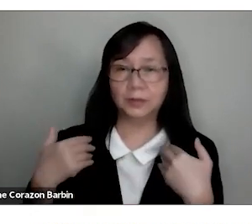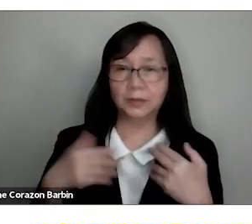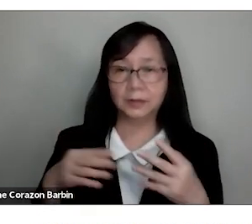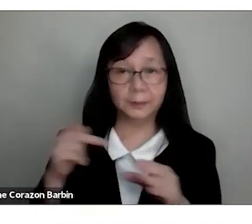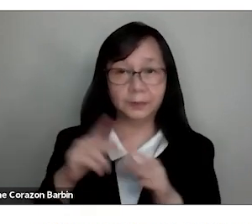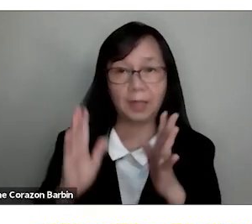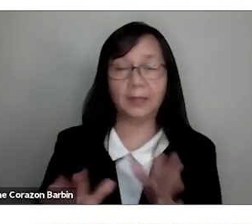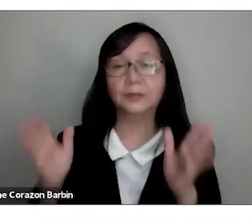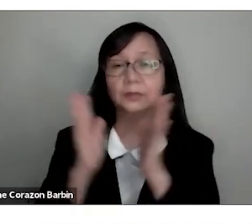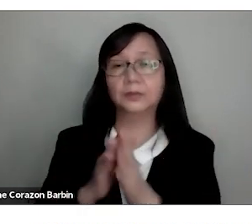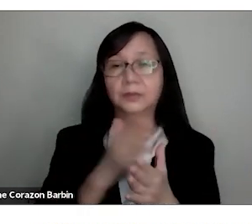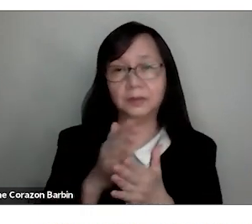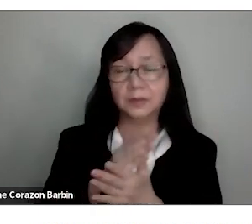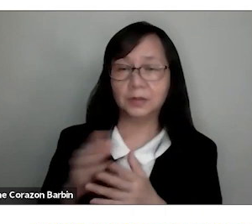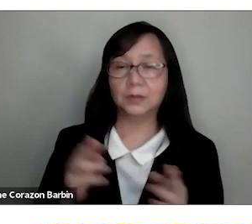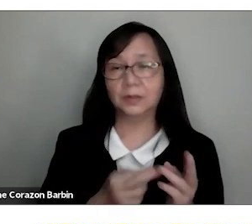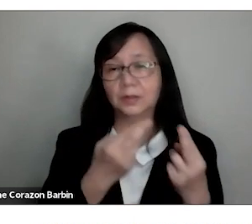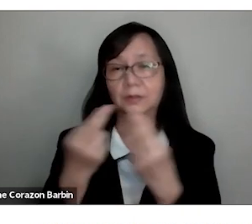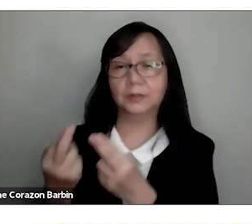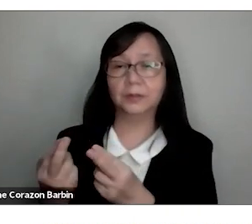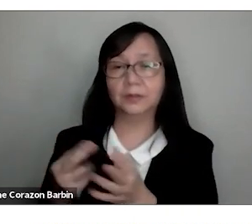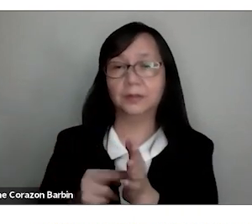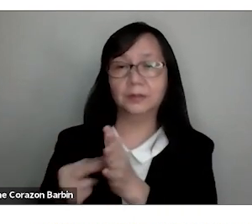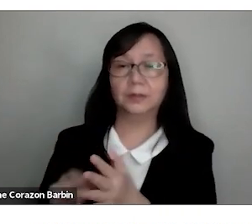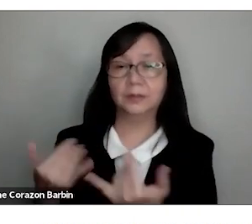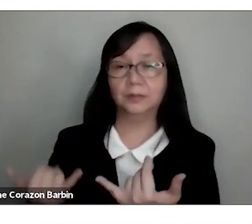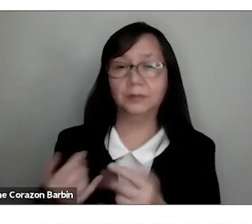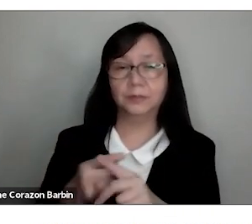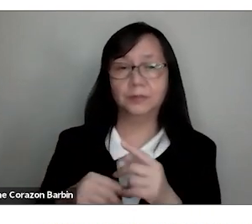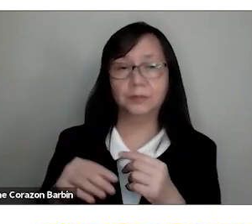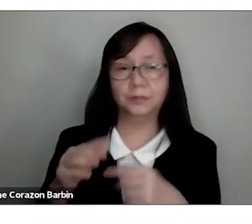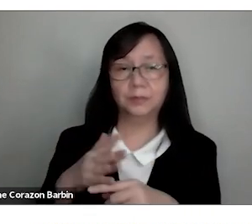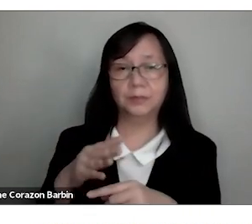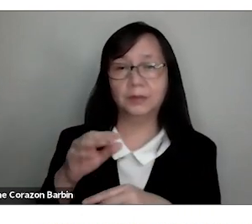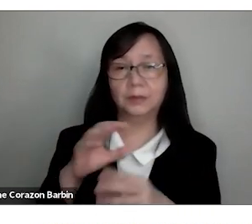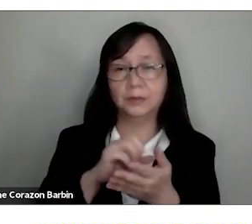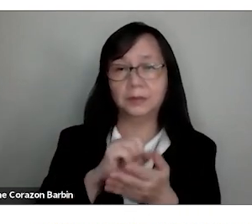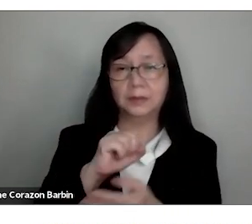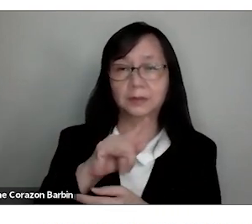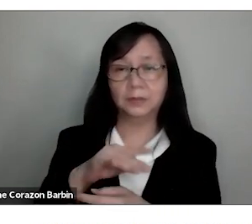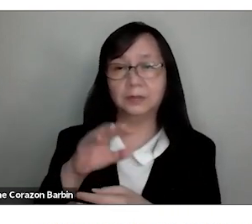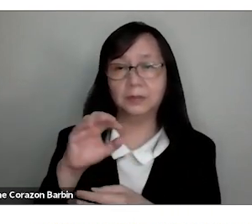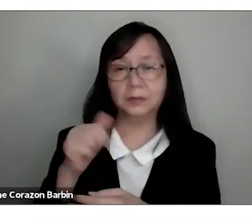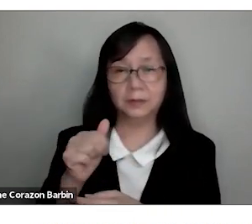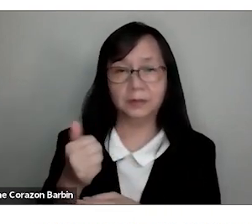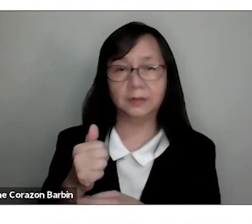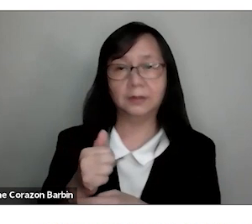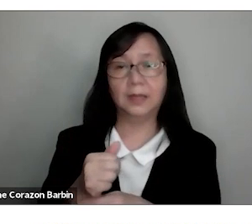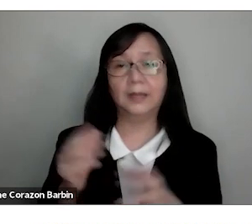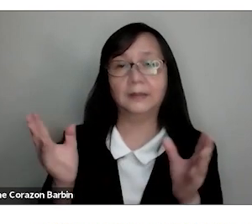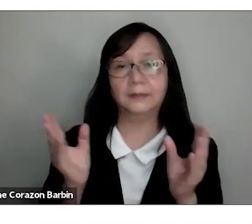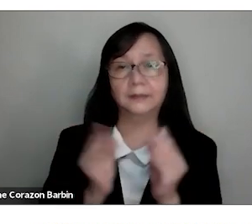asked to share the recommendations on the indicators for Section 10. The sessions were divided according